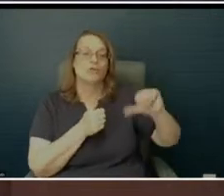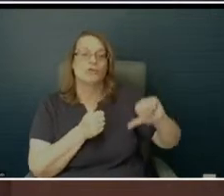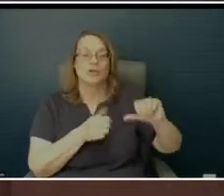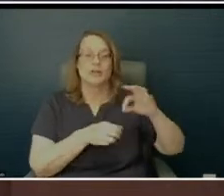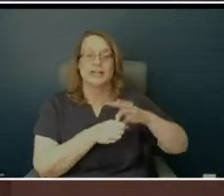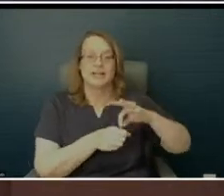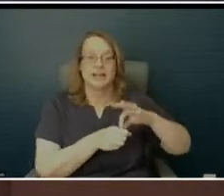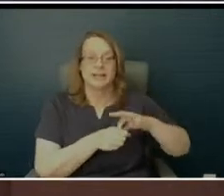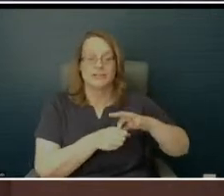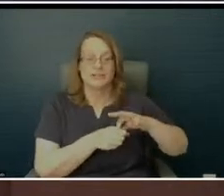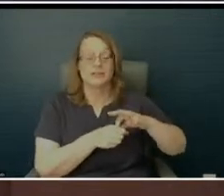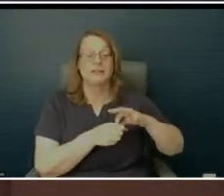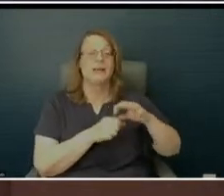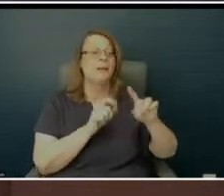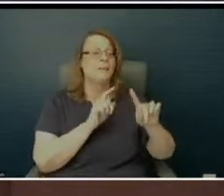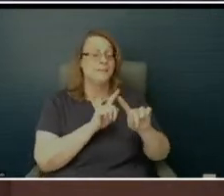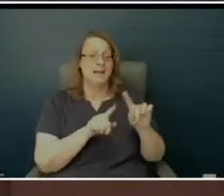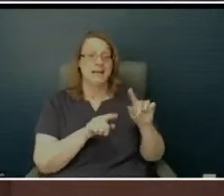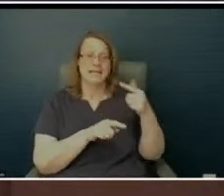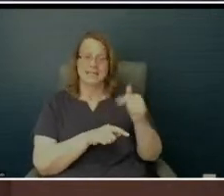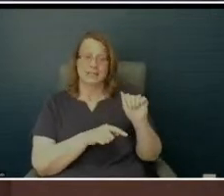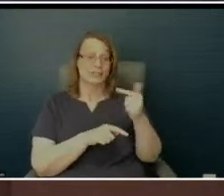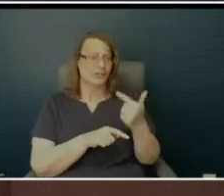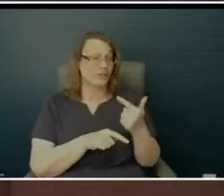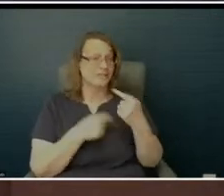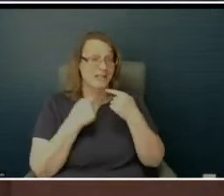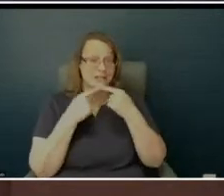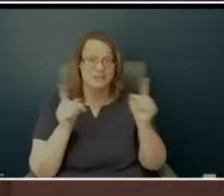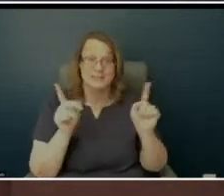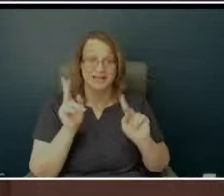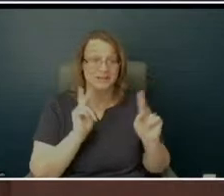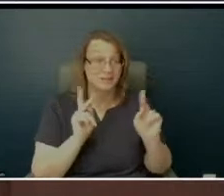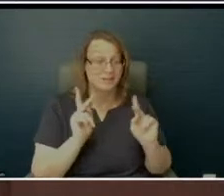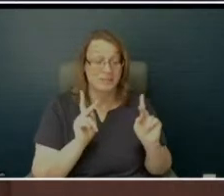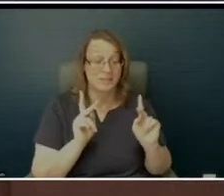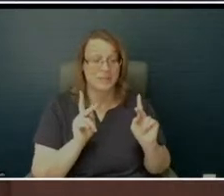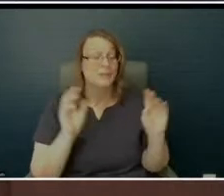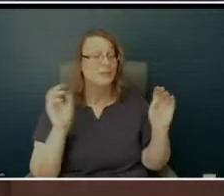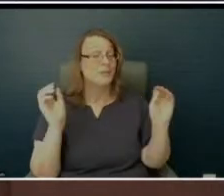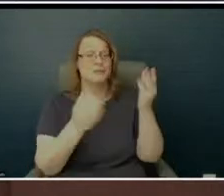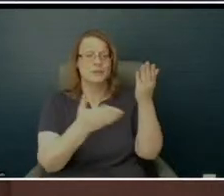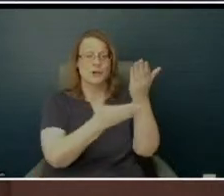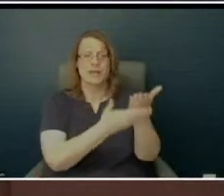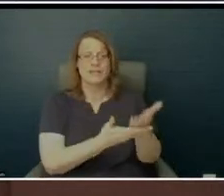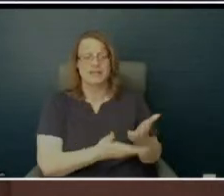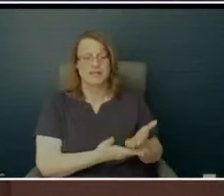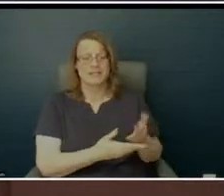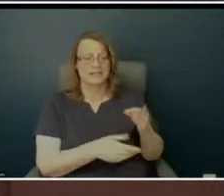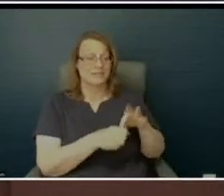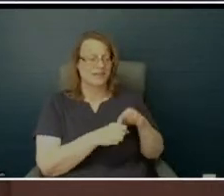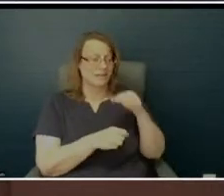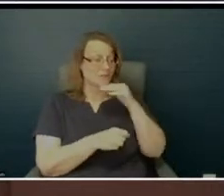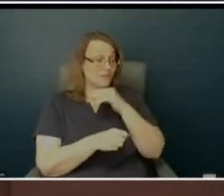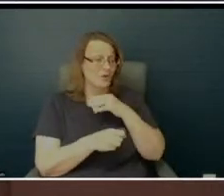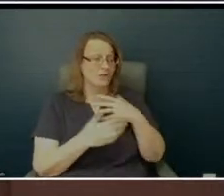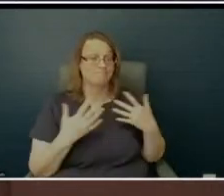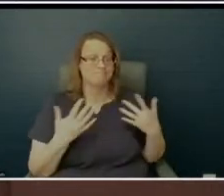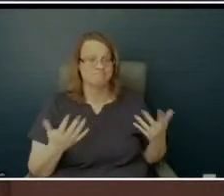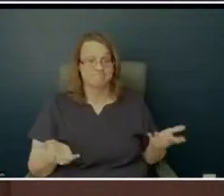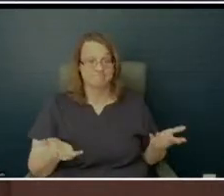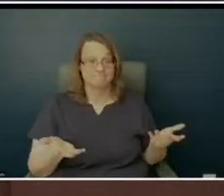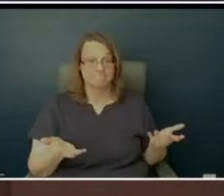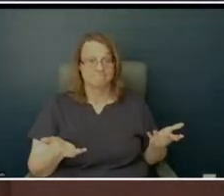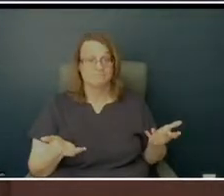out telling the public, again, that there was no widespread evidence of election fraud. And yet, 2 days